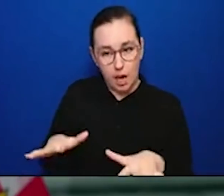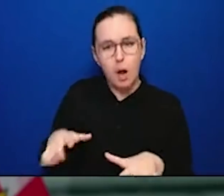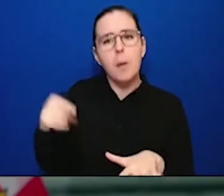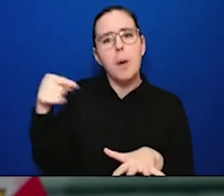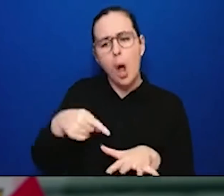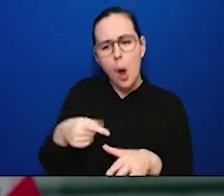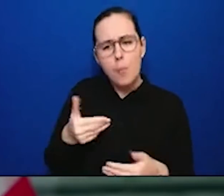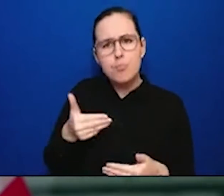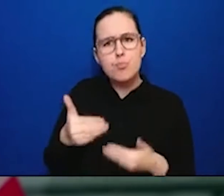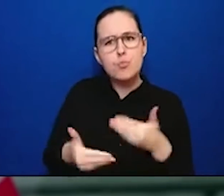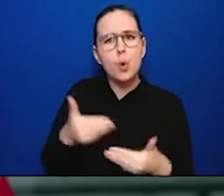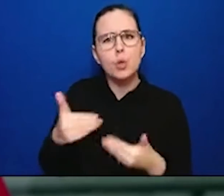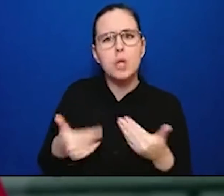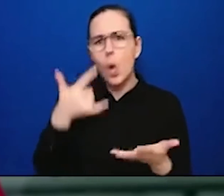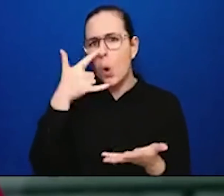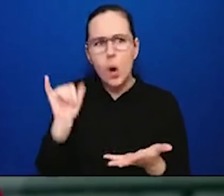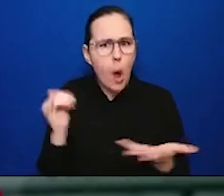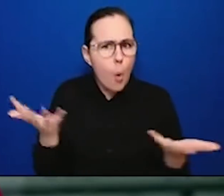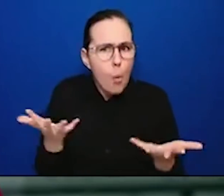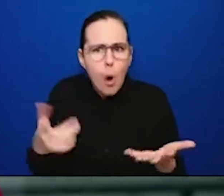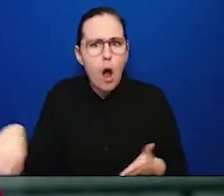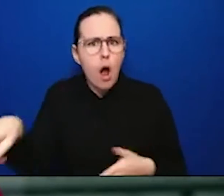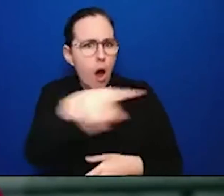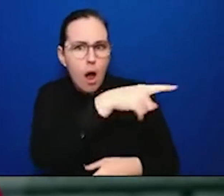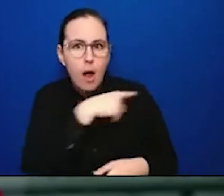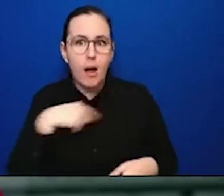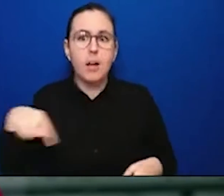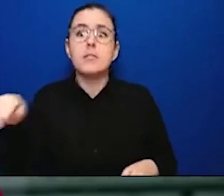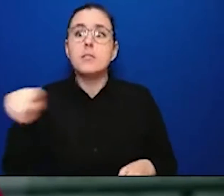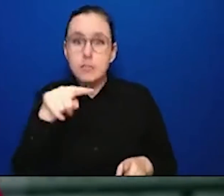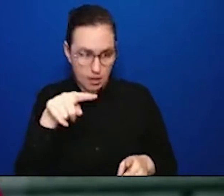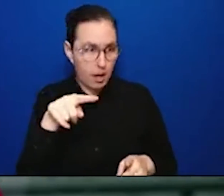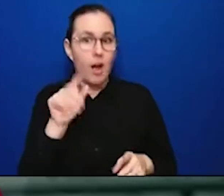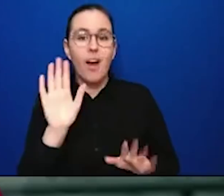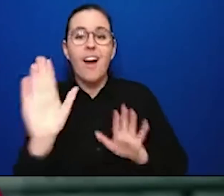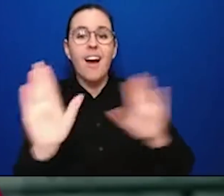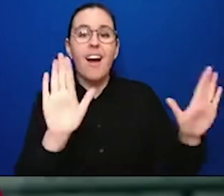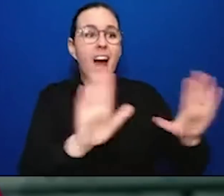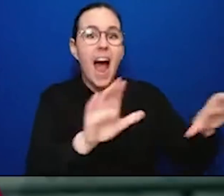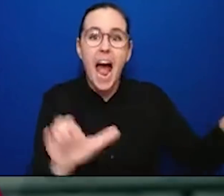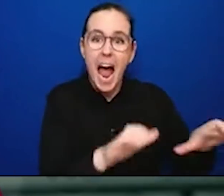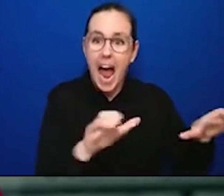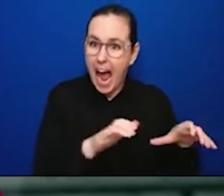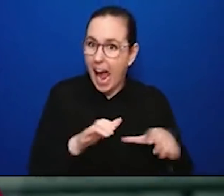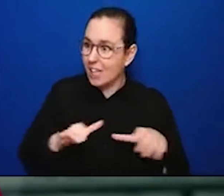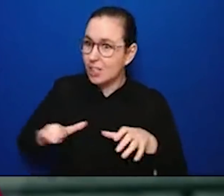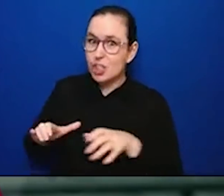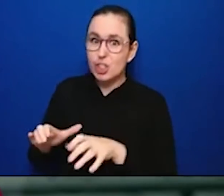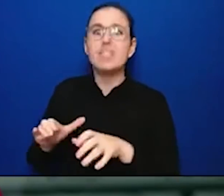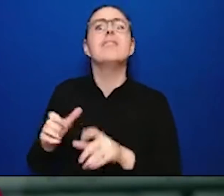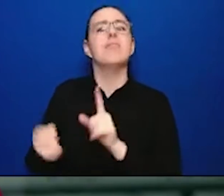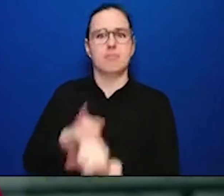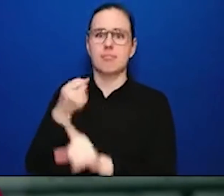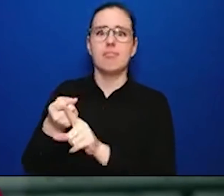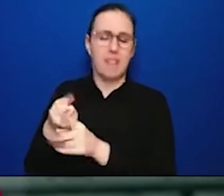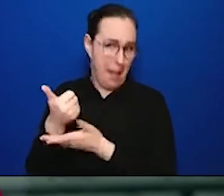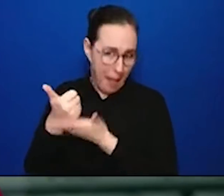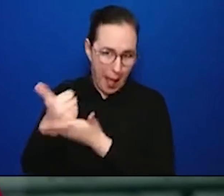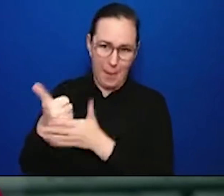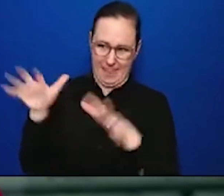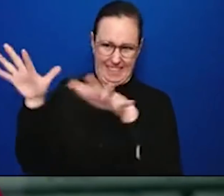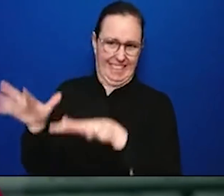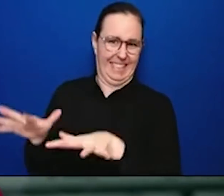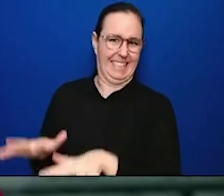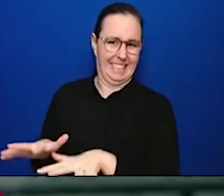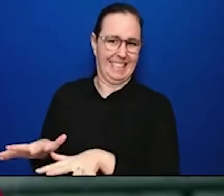done up until now has also made a difference. Our efforts have mattered. So many people in BC